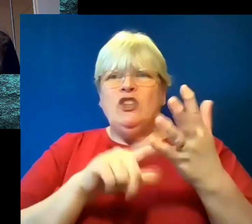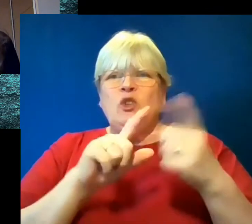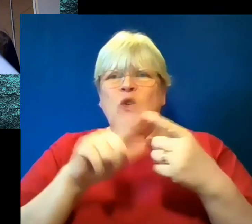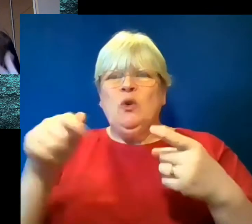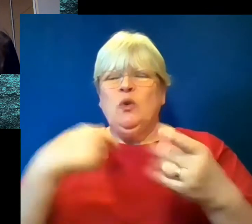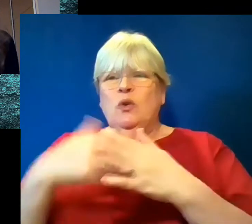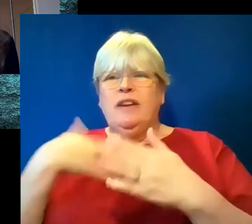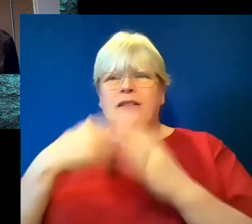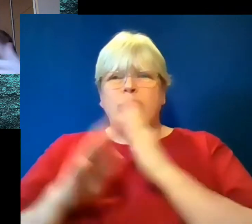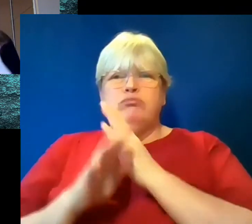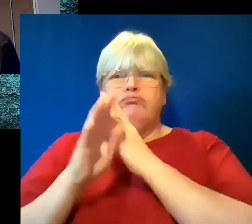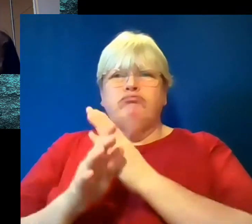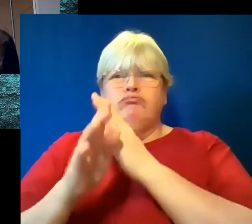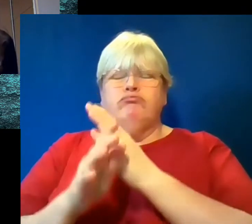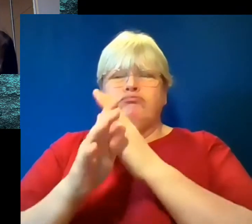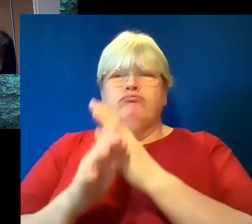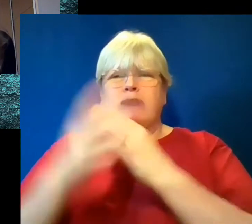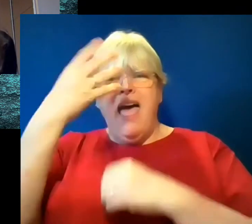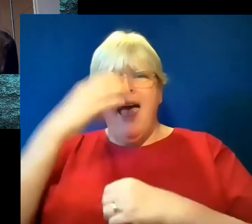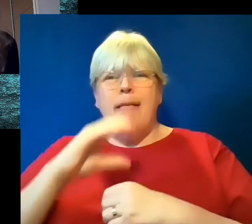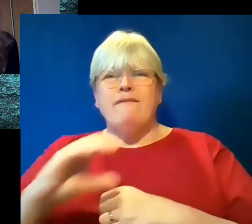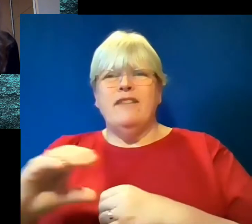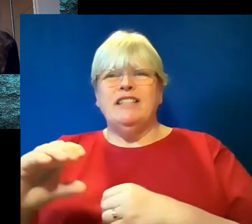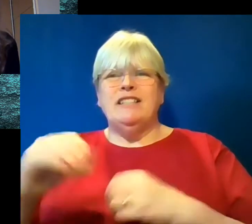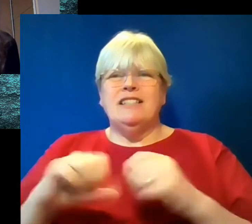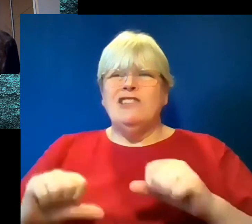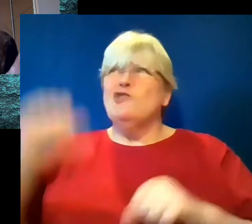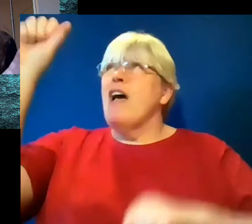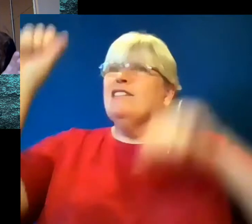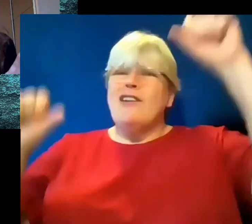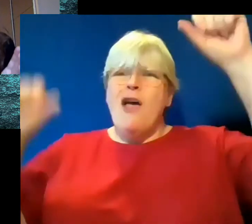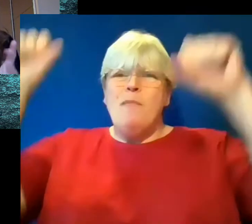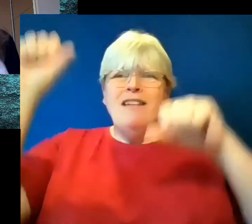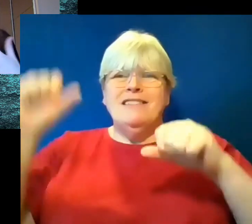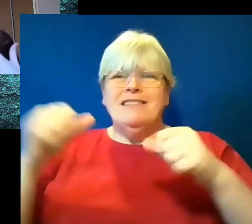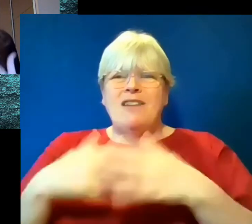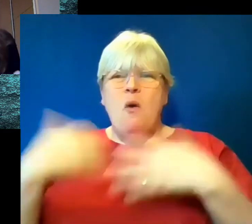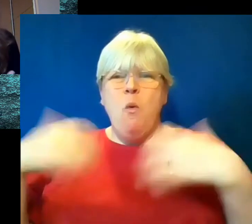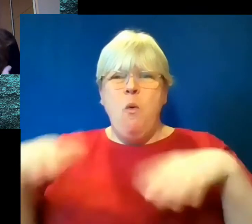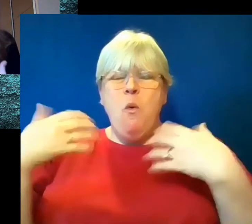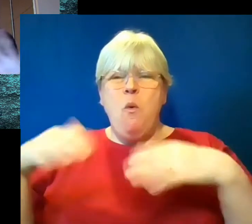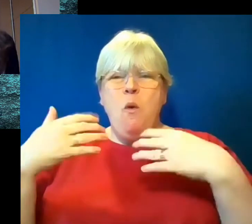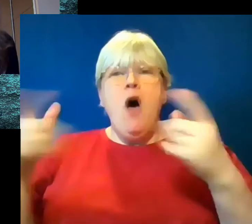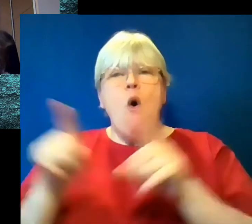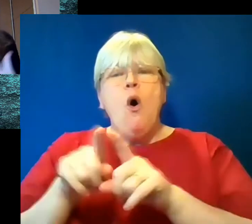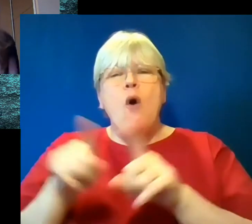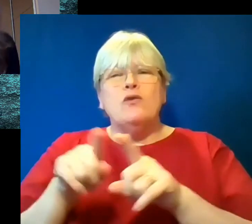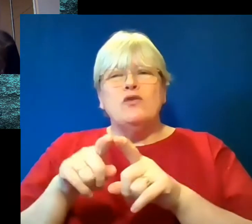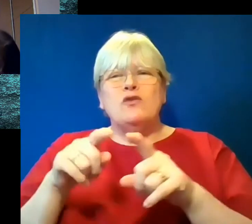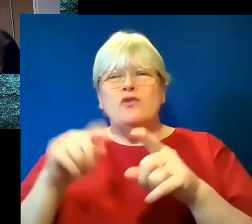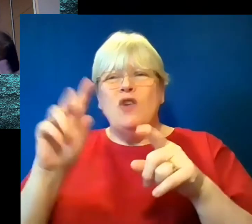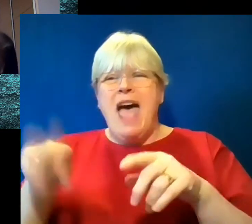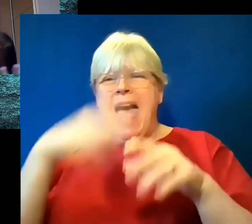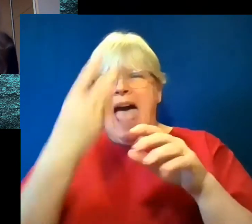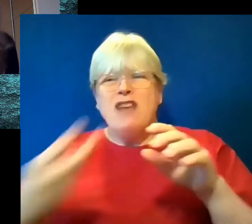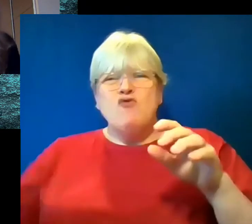were elephants marching under the skyscrapers of New York City, and also acrobats and trapeze artists.